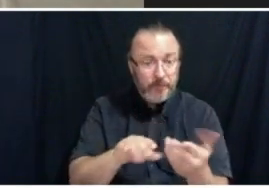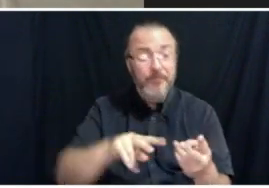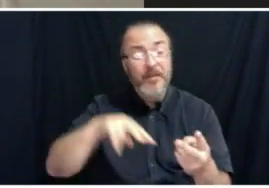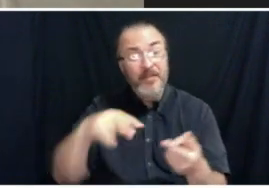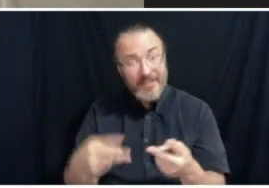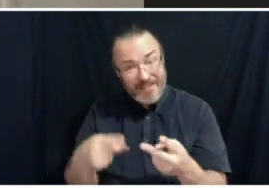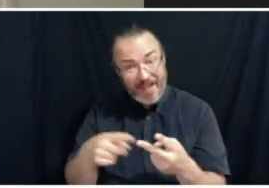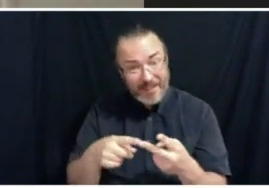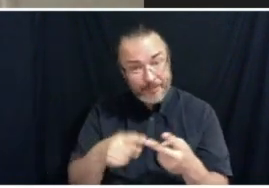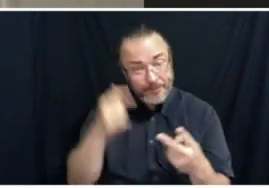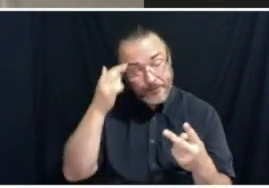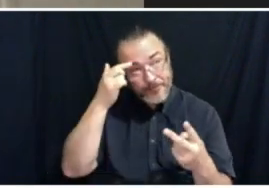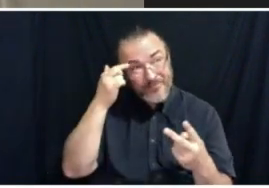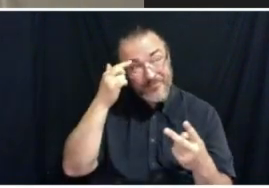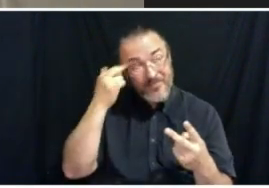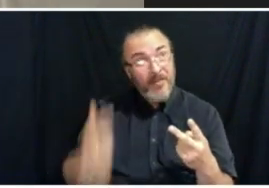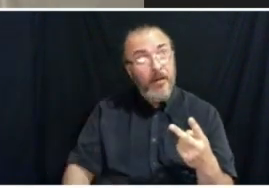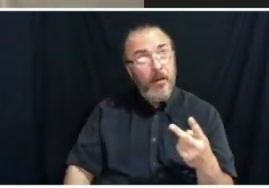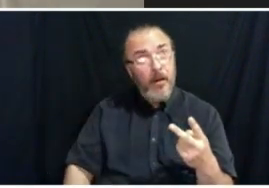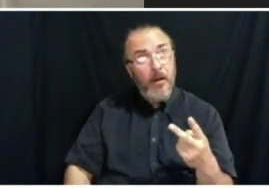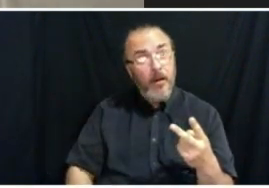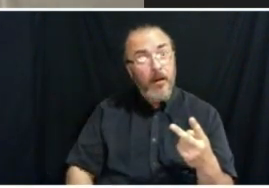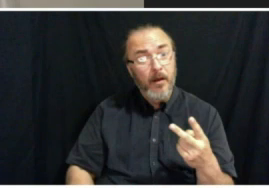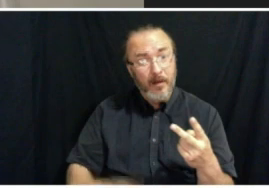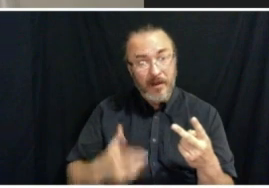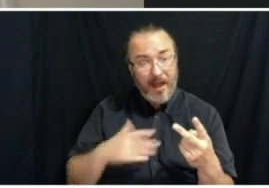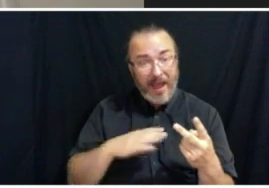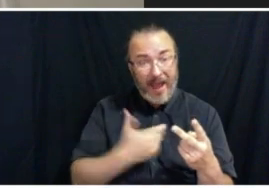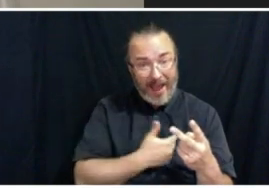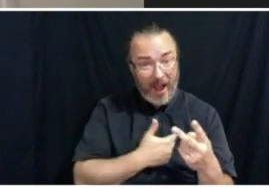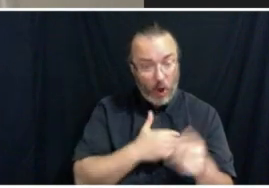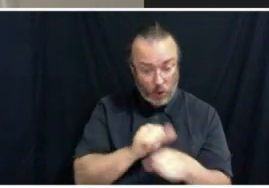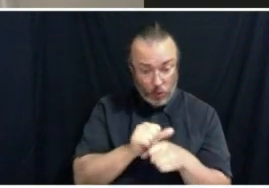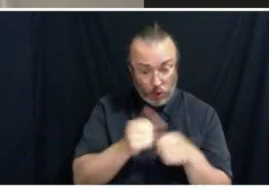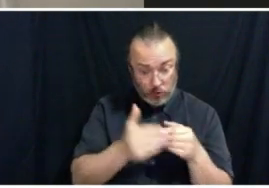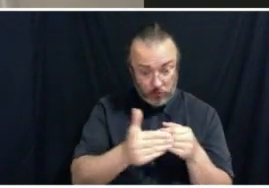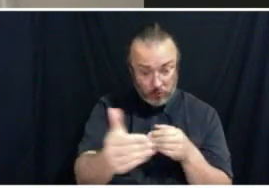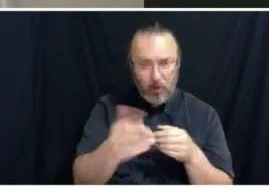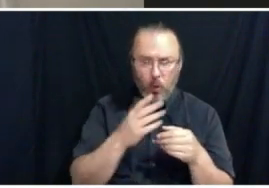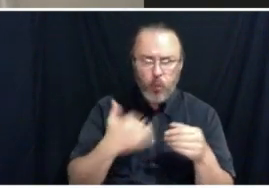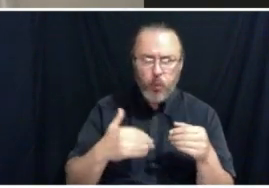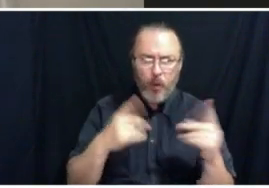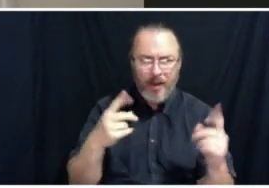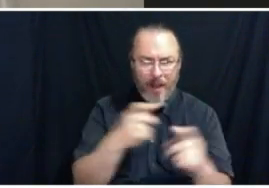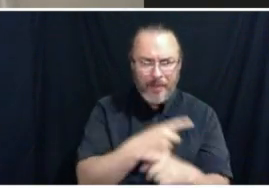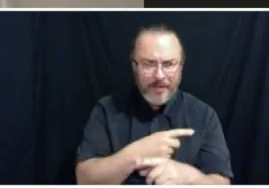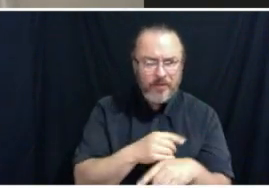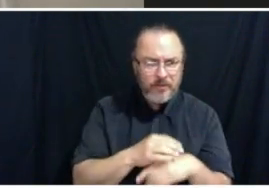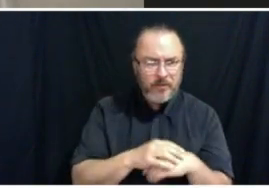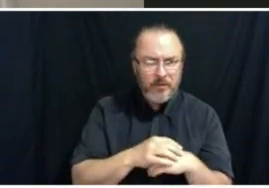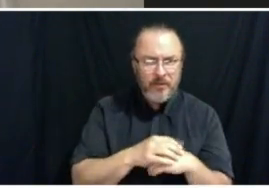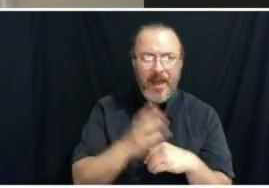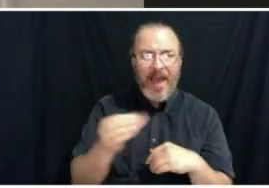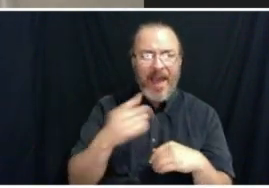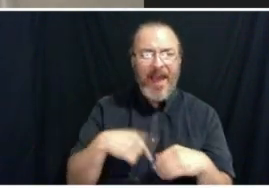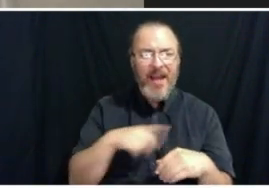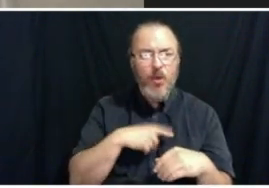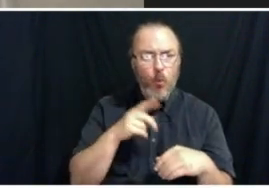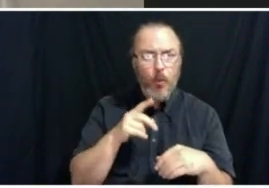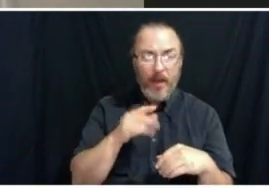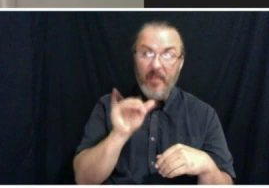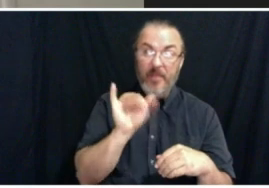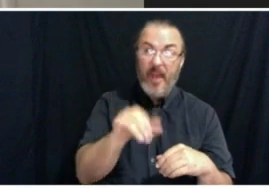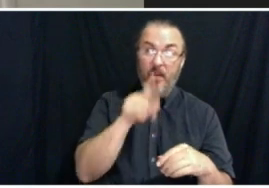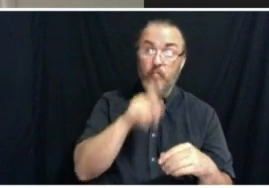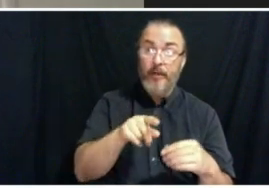mention is that the task that we have in front is complex and it's very heterogeneous. And we need to, and it implies